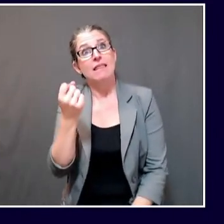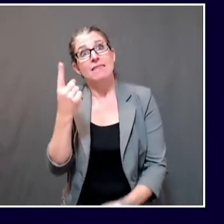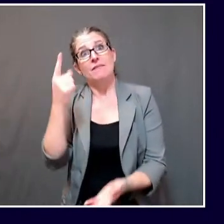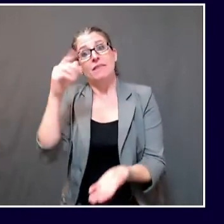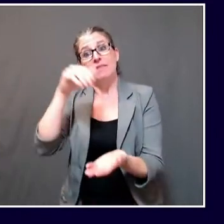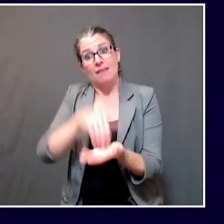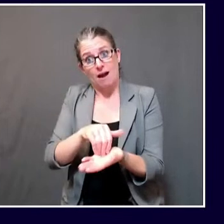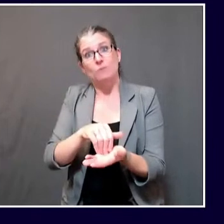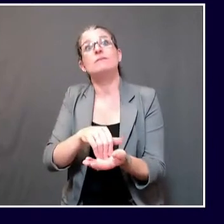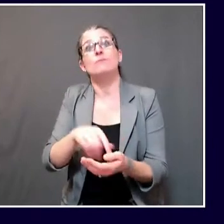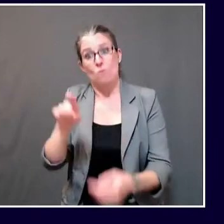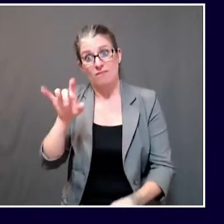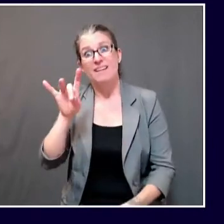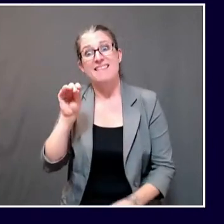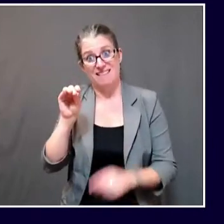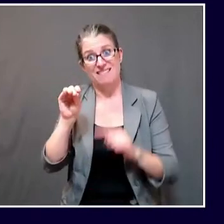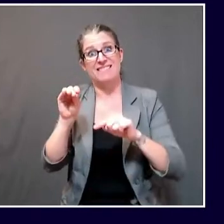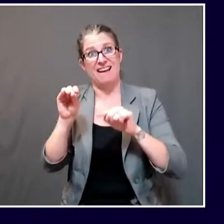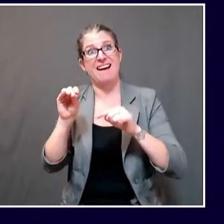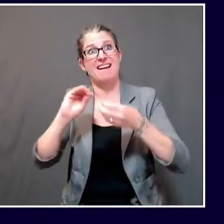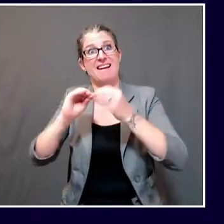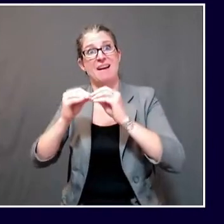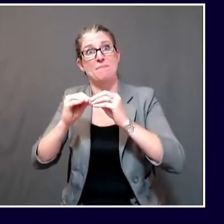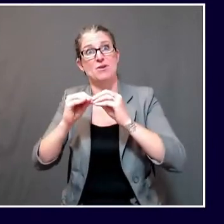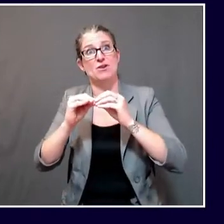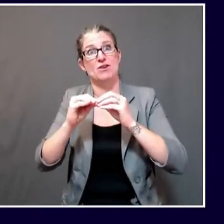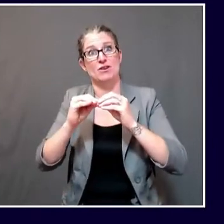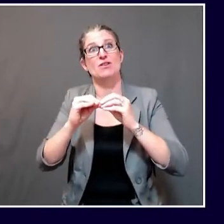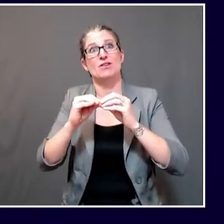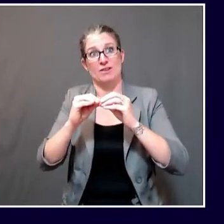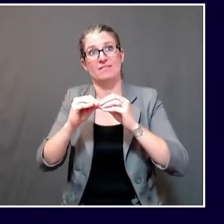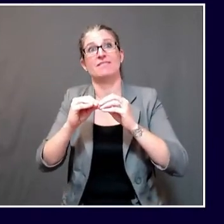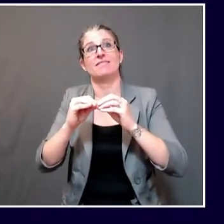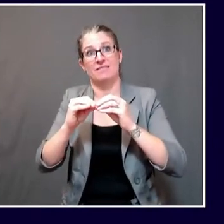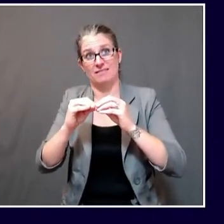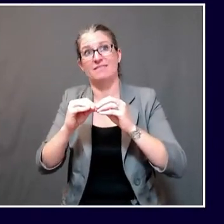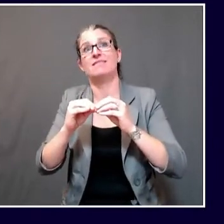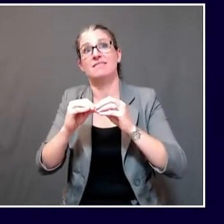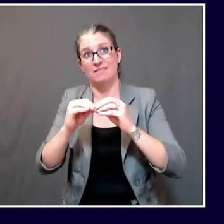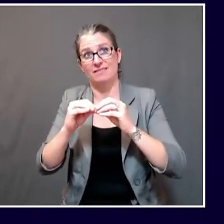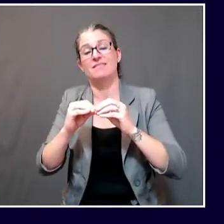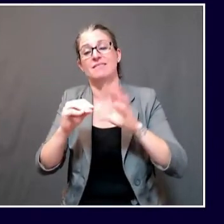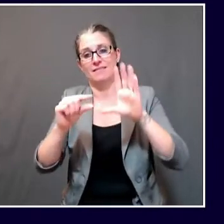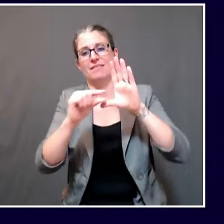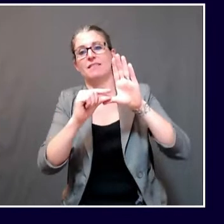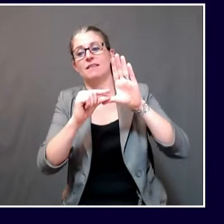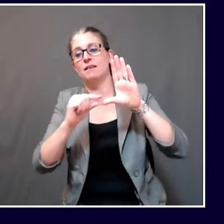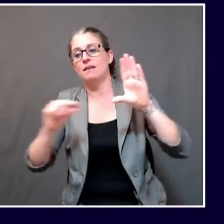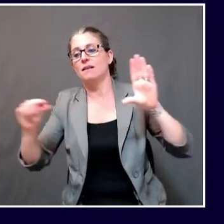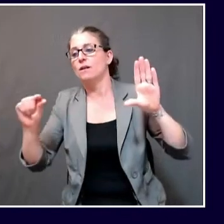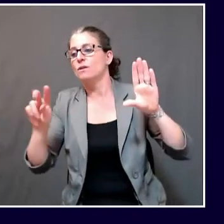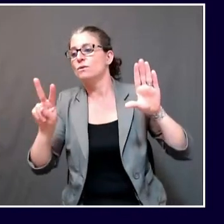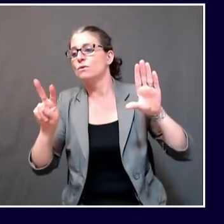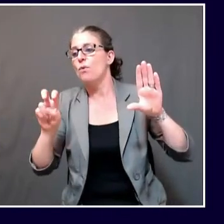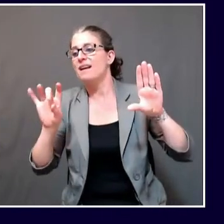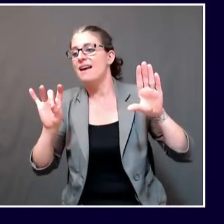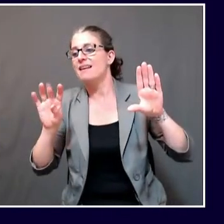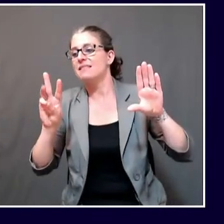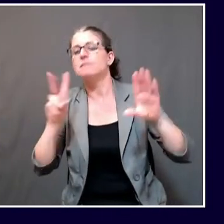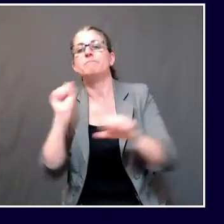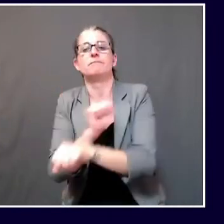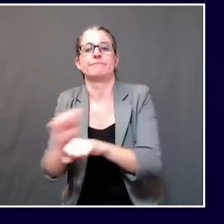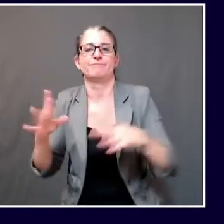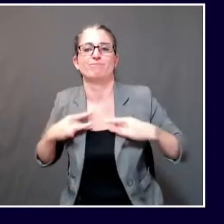11,180 results, there have been a total of 286 positives. The remainder,